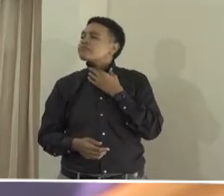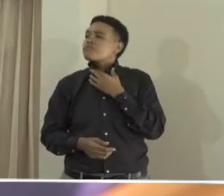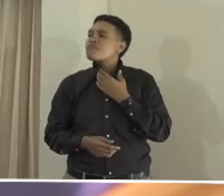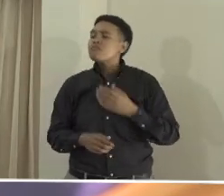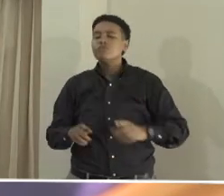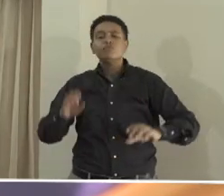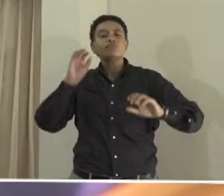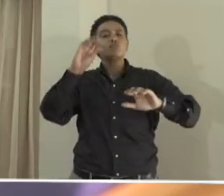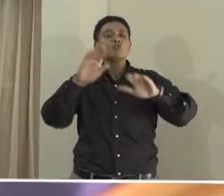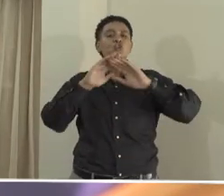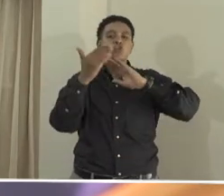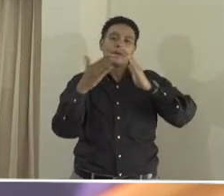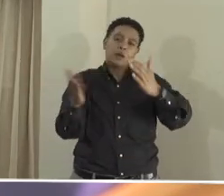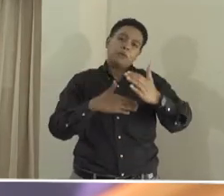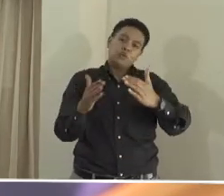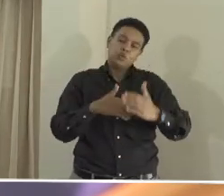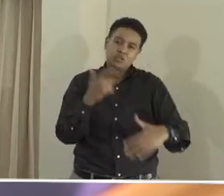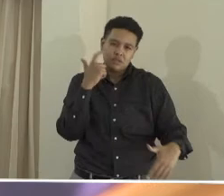Jamaican music,